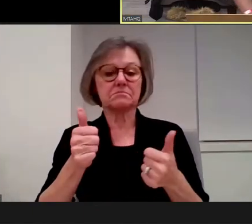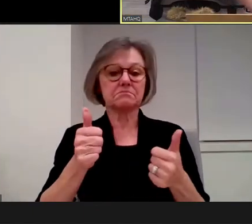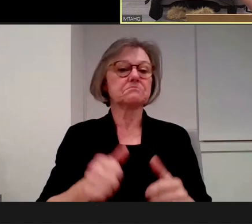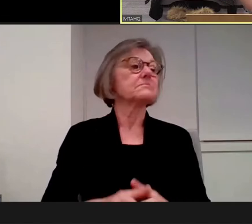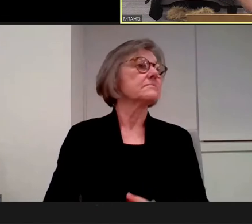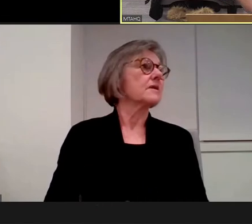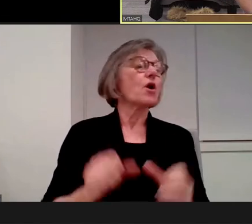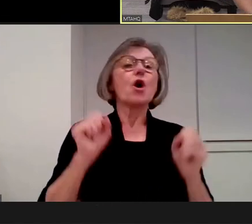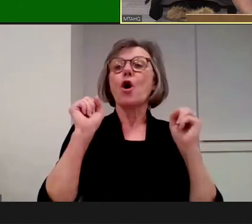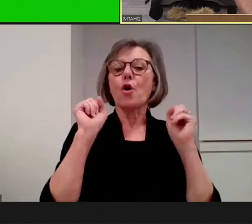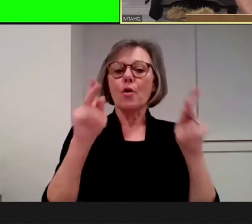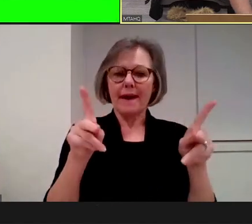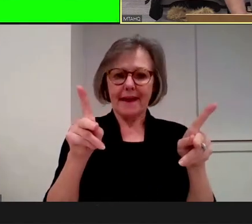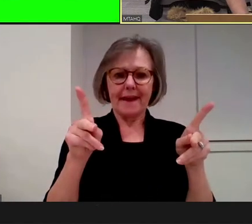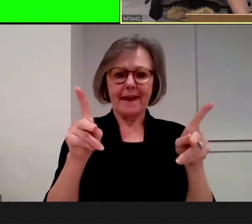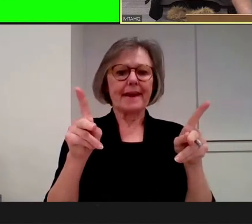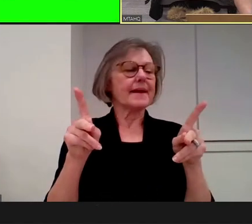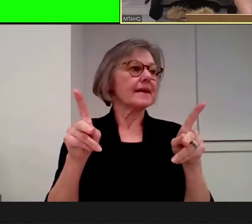Okay, personally,